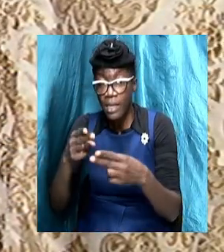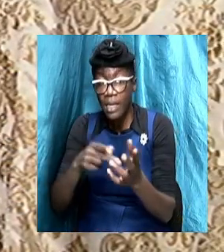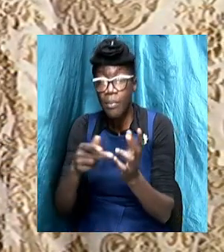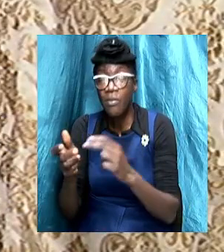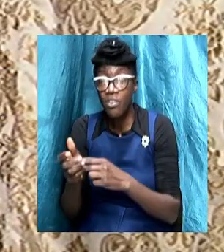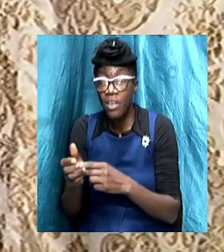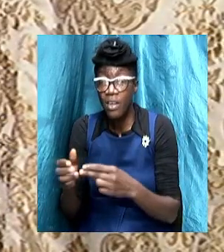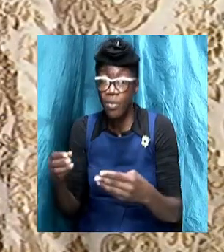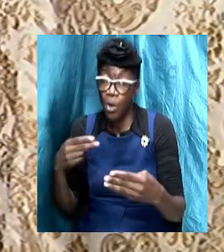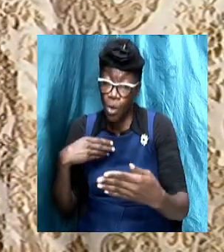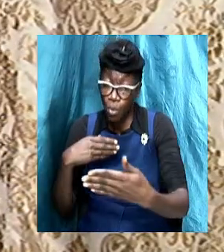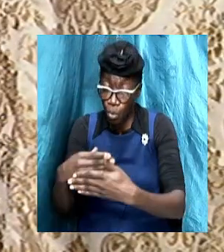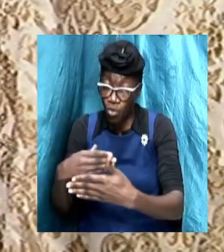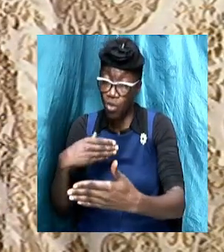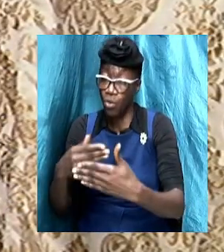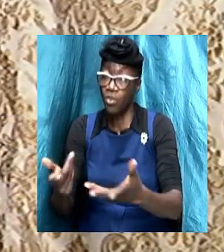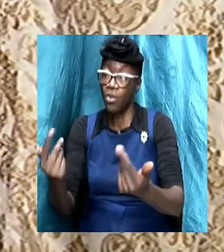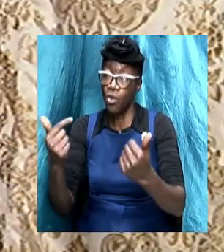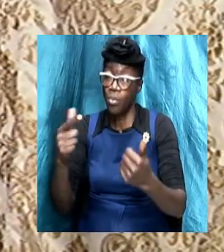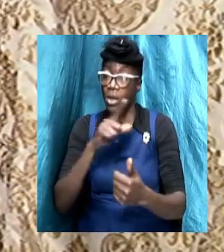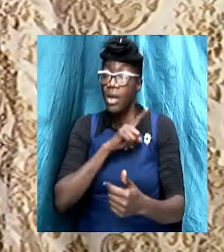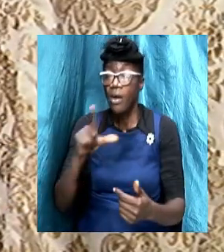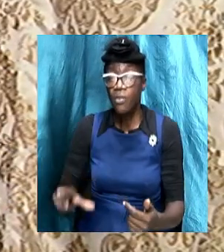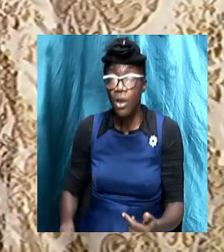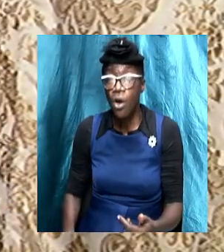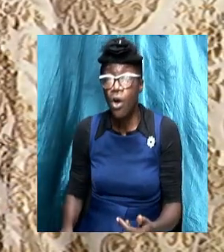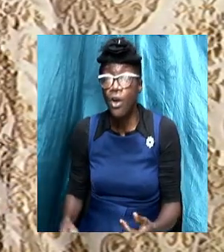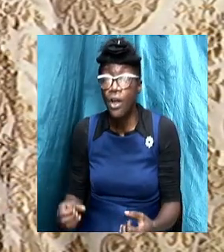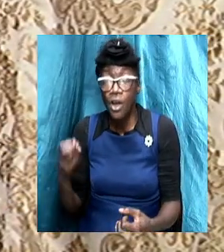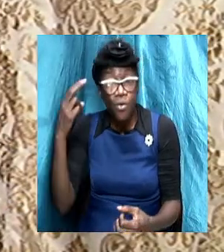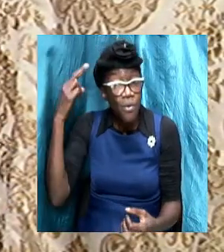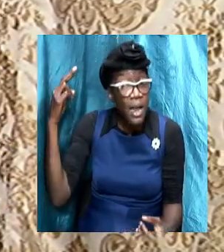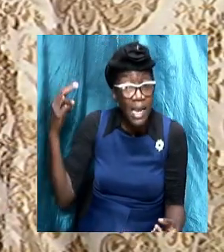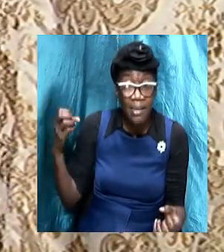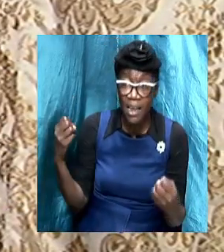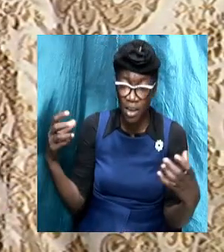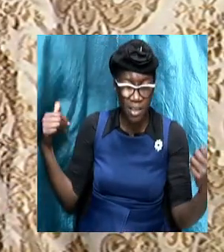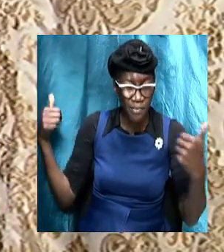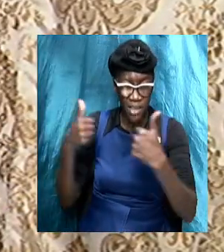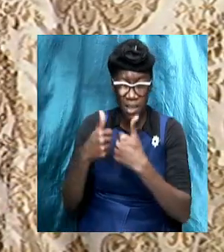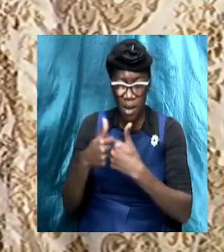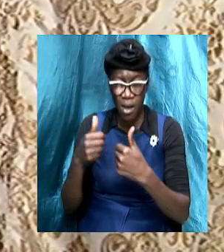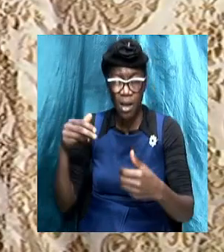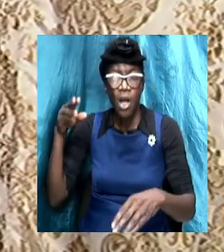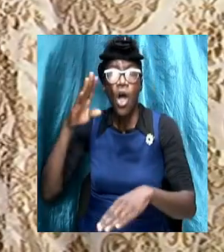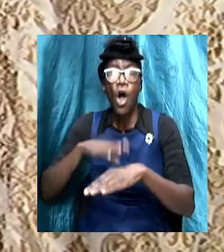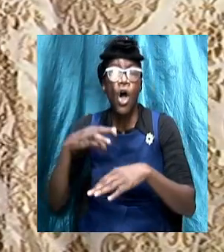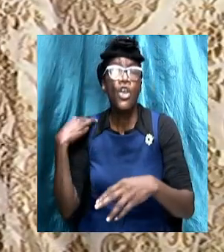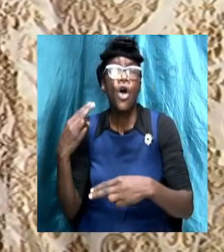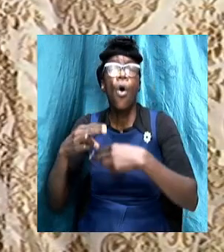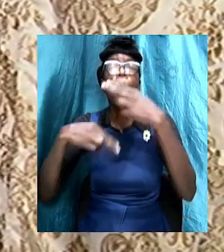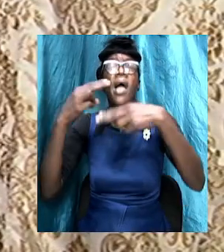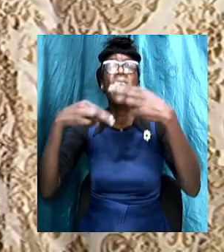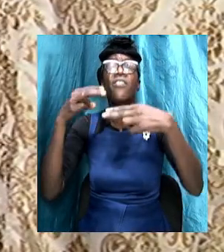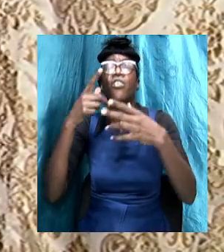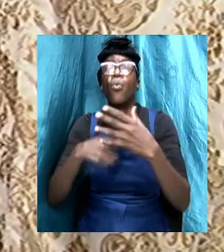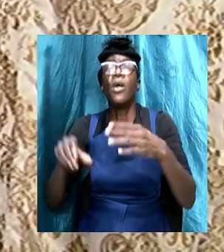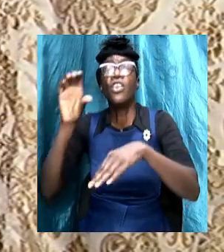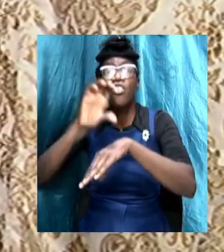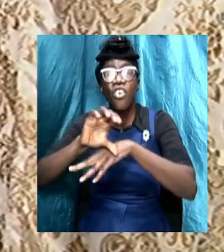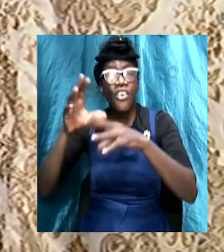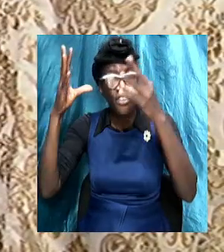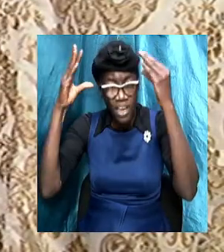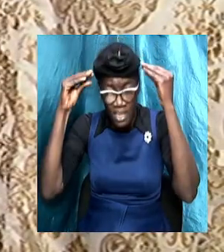to the coming of the Lord, you're going to realize there's going to be a lot of attack on our heritage, a lot of attack on what the church really teaches.